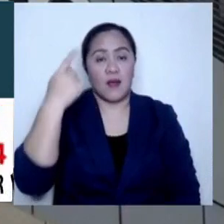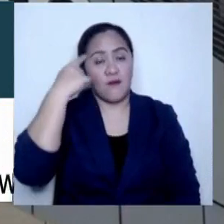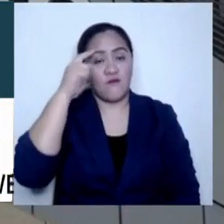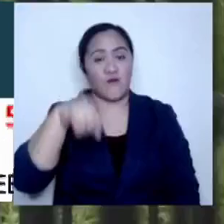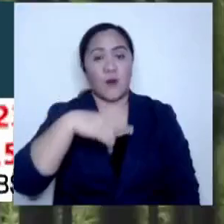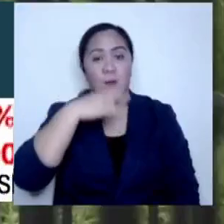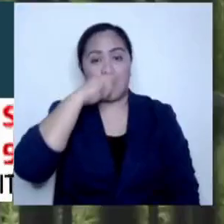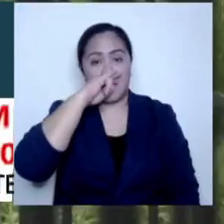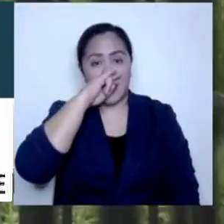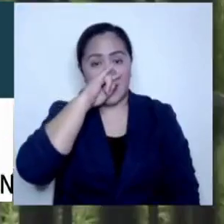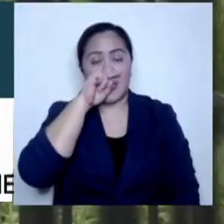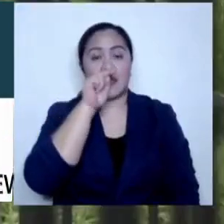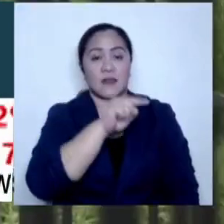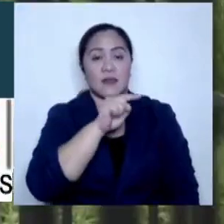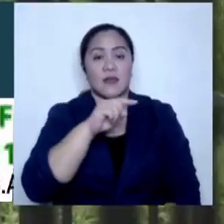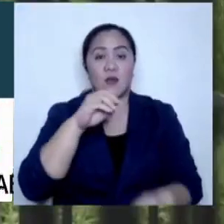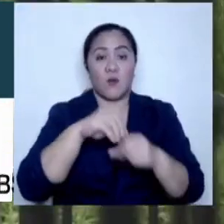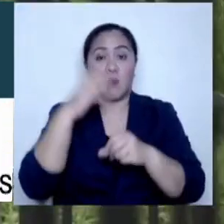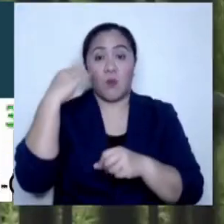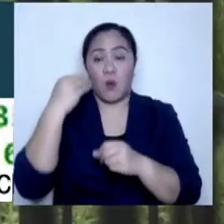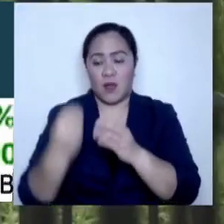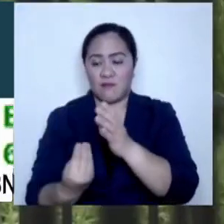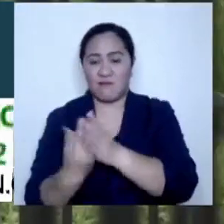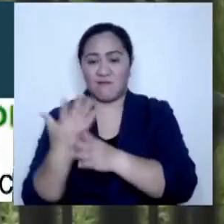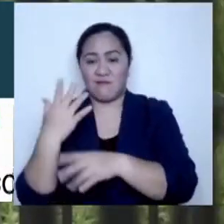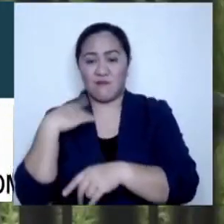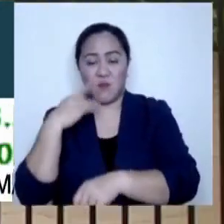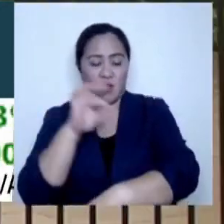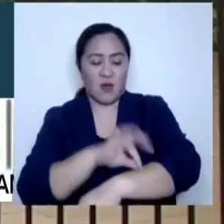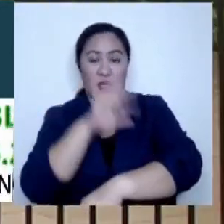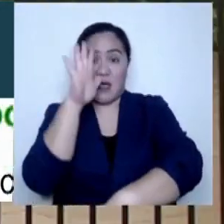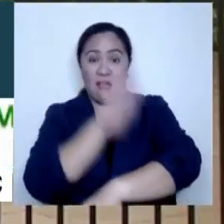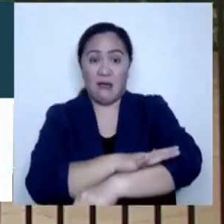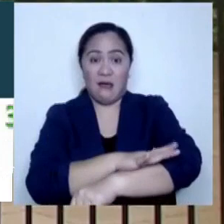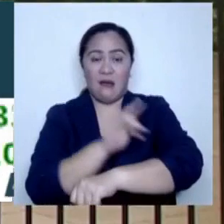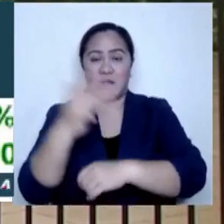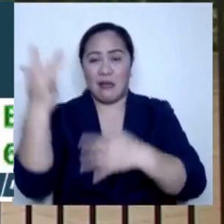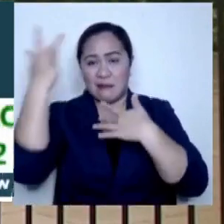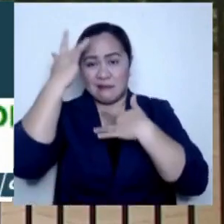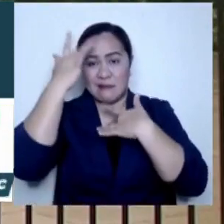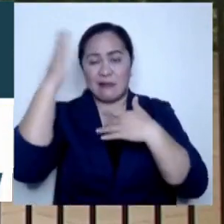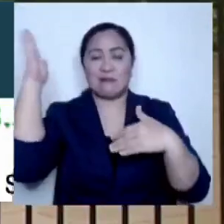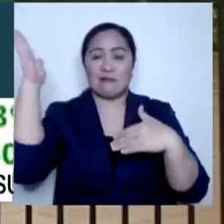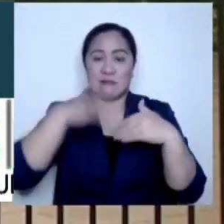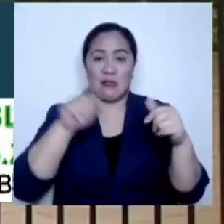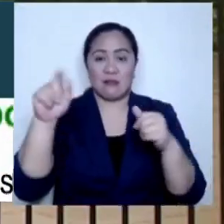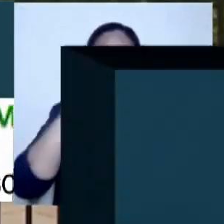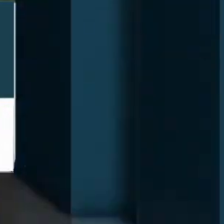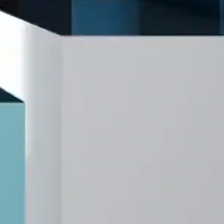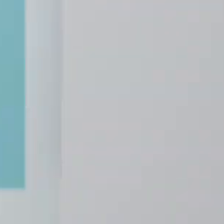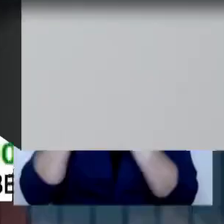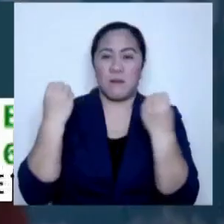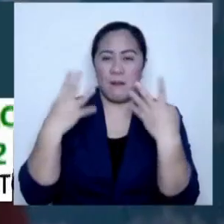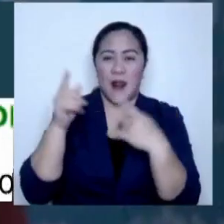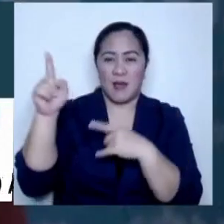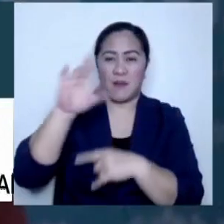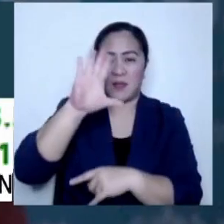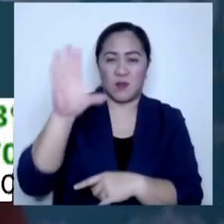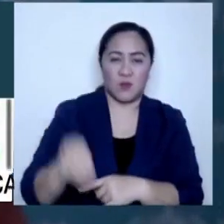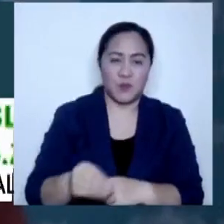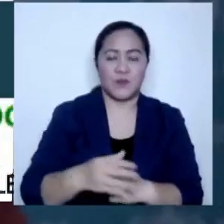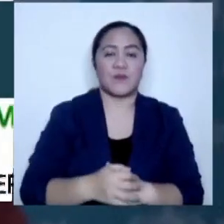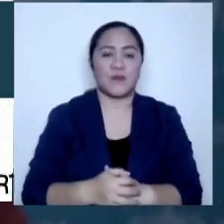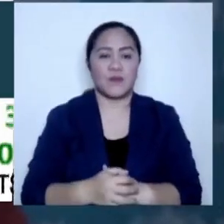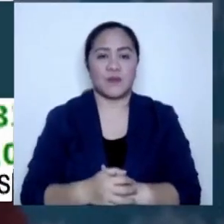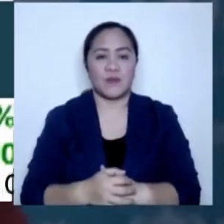for Africa, where the mosquito-borne disease has killed far more people than COVID-19. We've long hoped